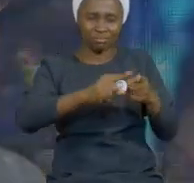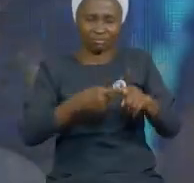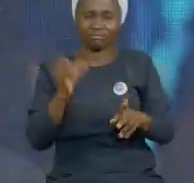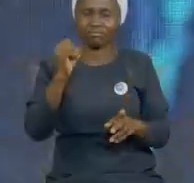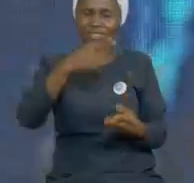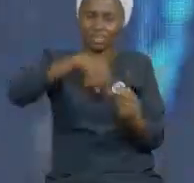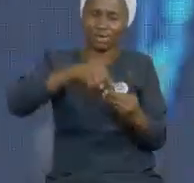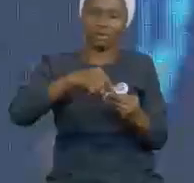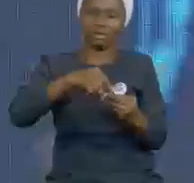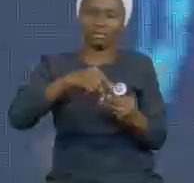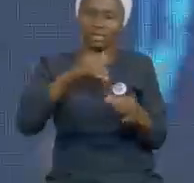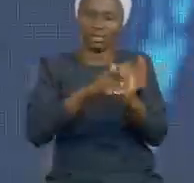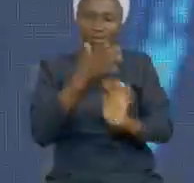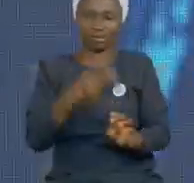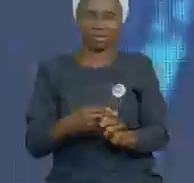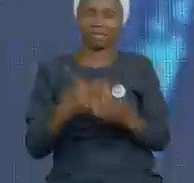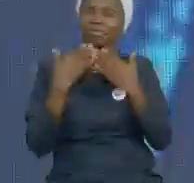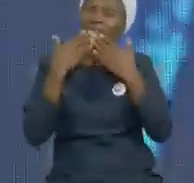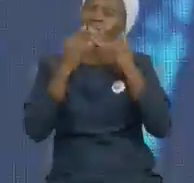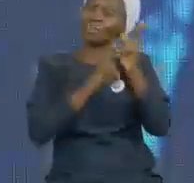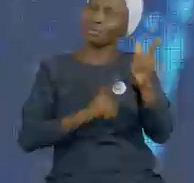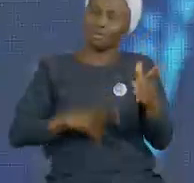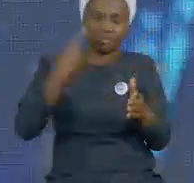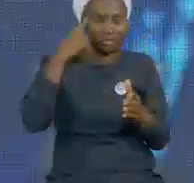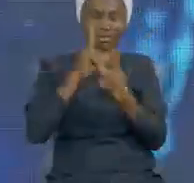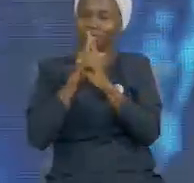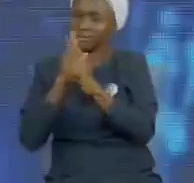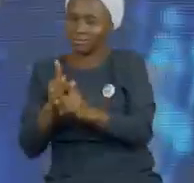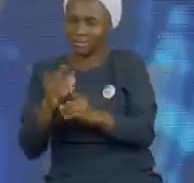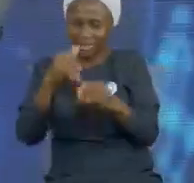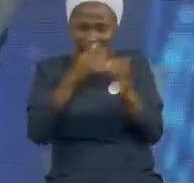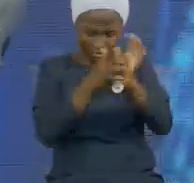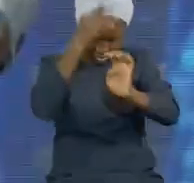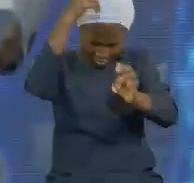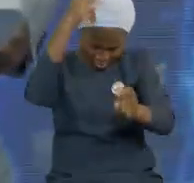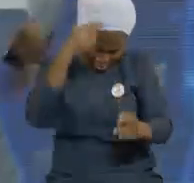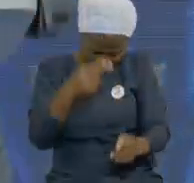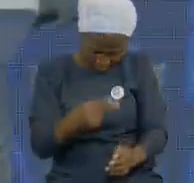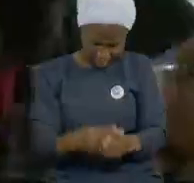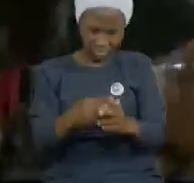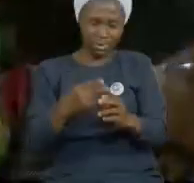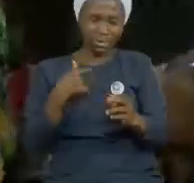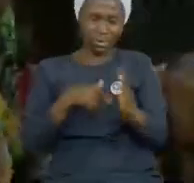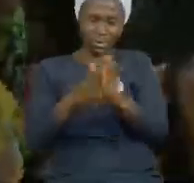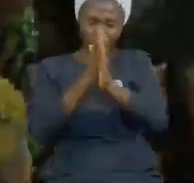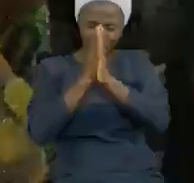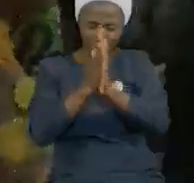Thank you, Lord, for the answer. In Jesus' name we pray.